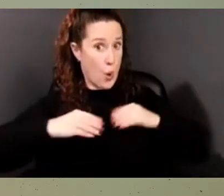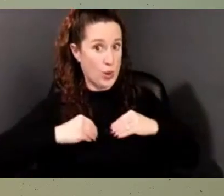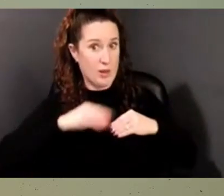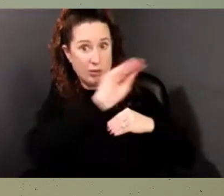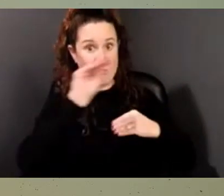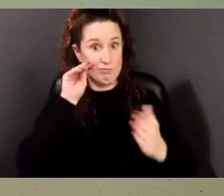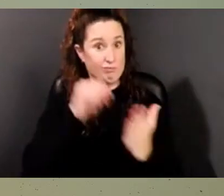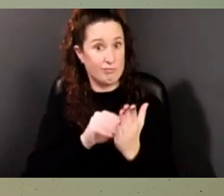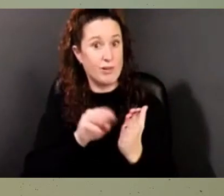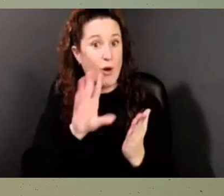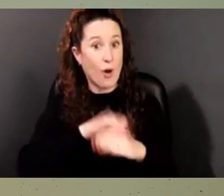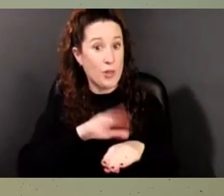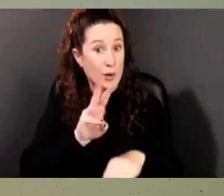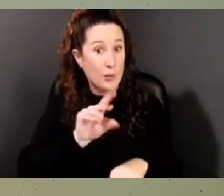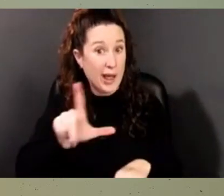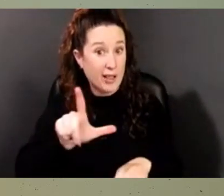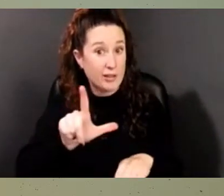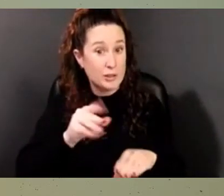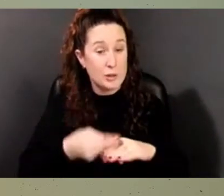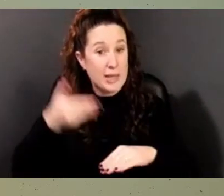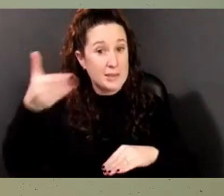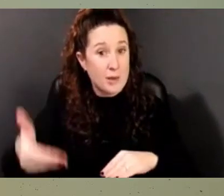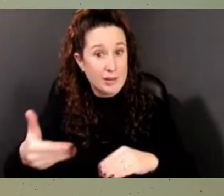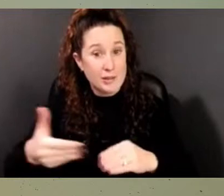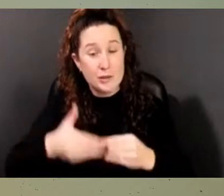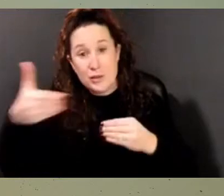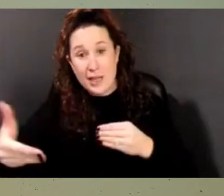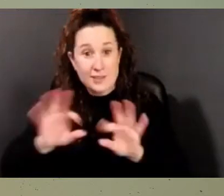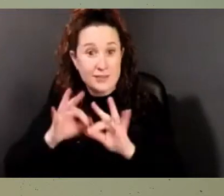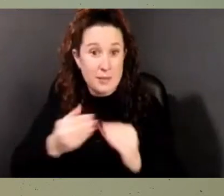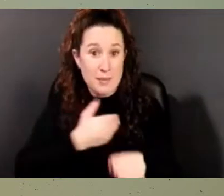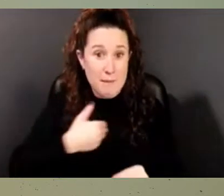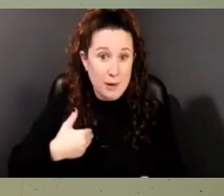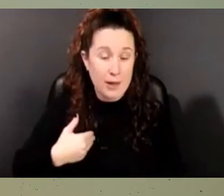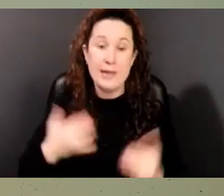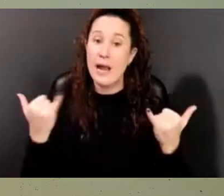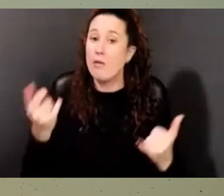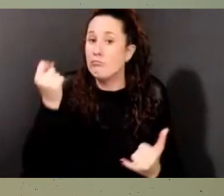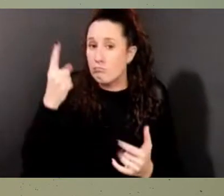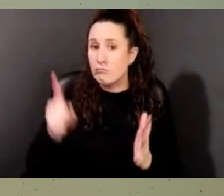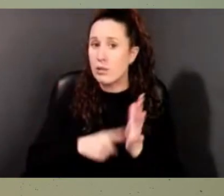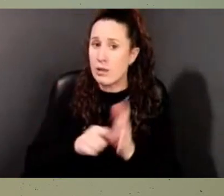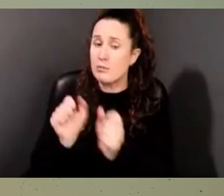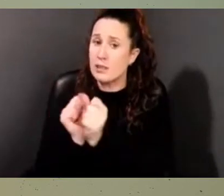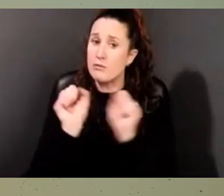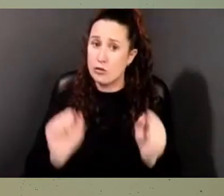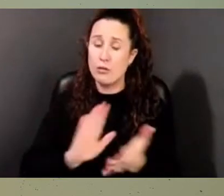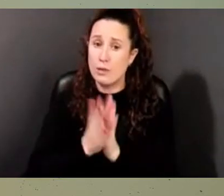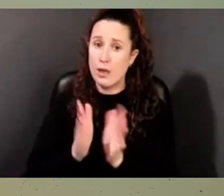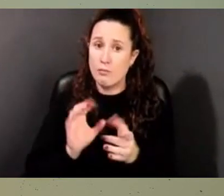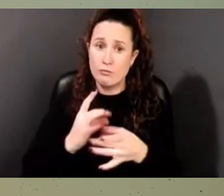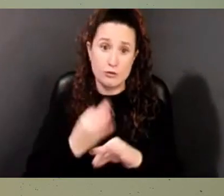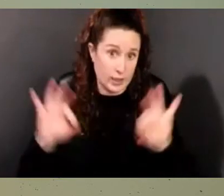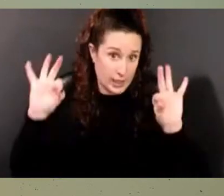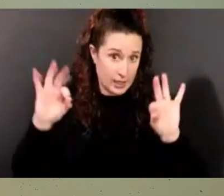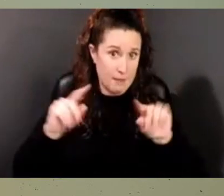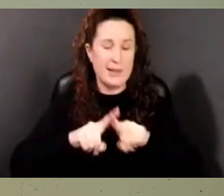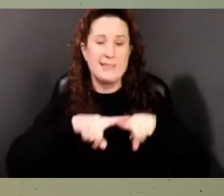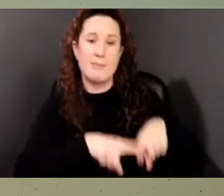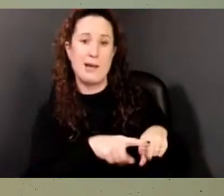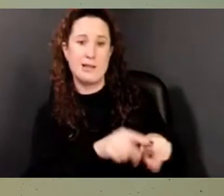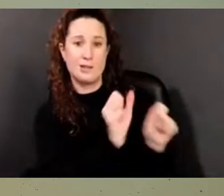also be freed, but that often depended on an individual's enslaver's decision to do that or